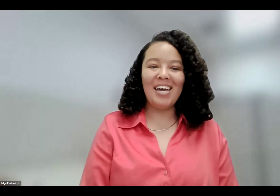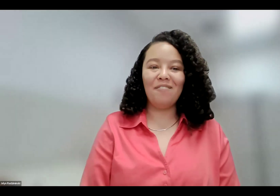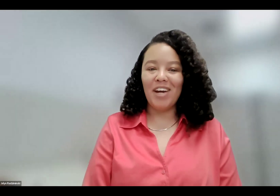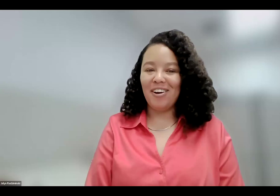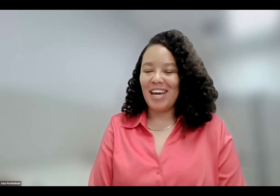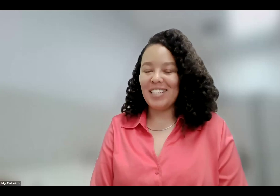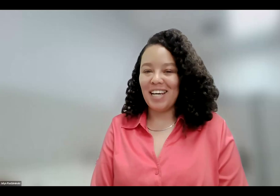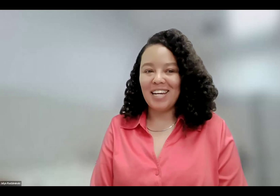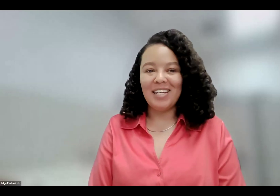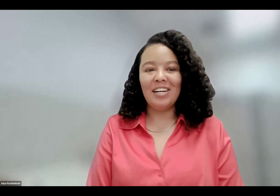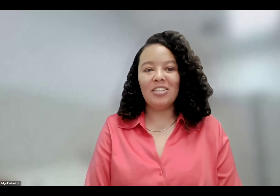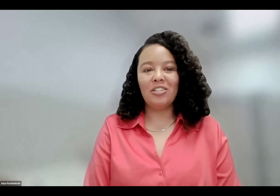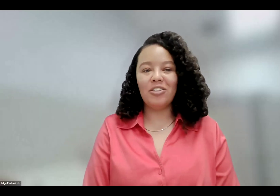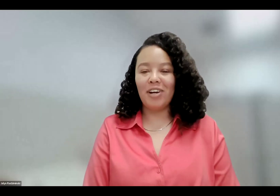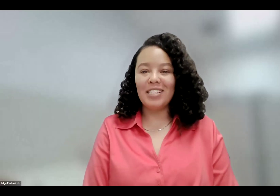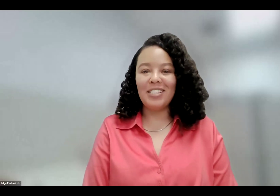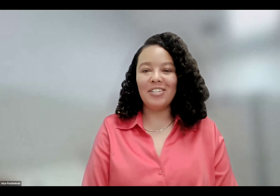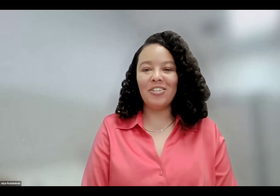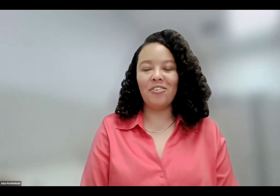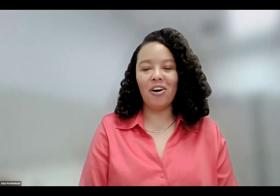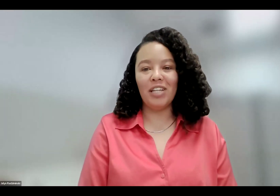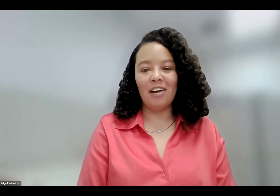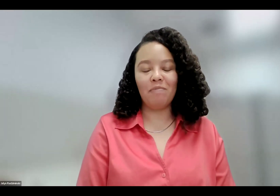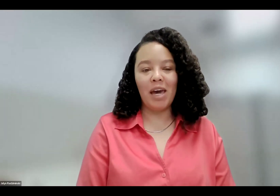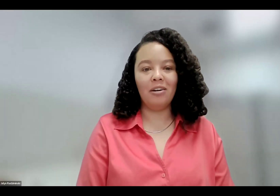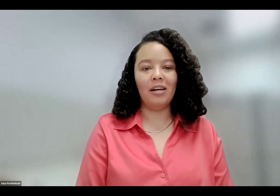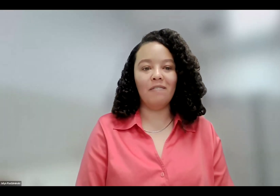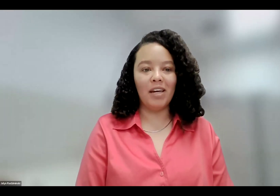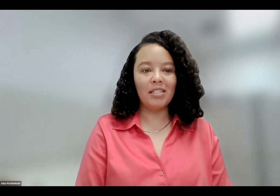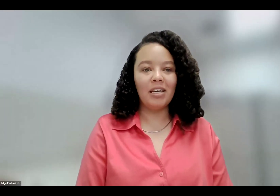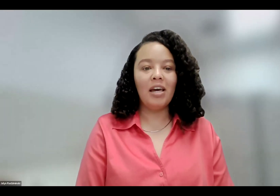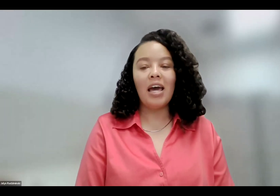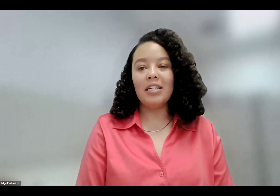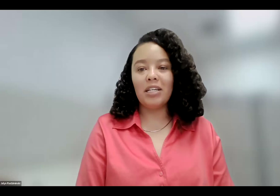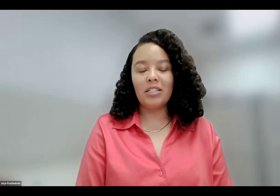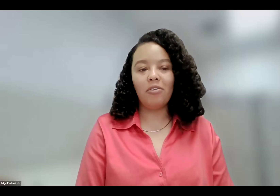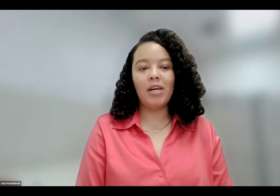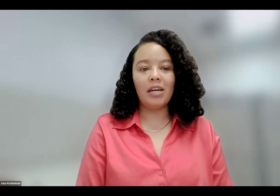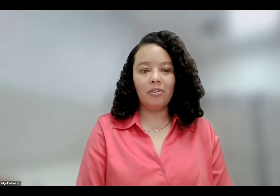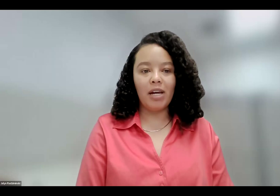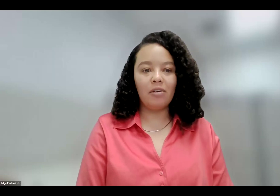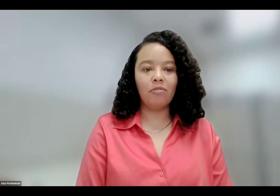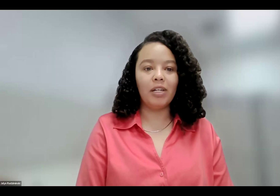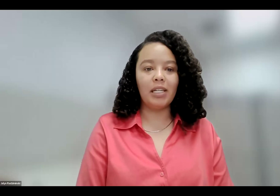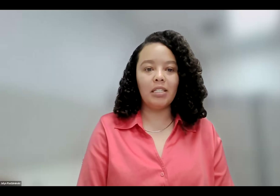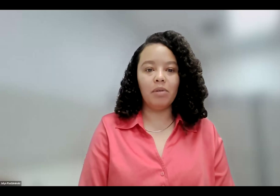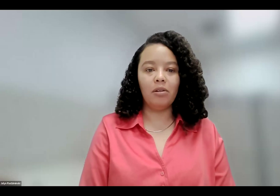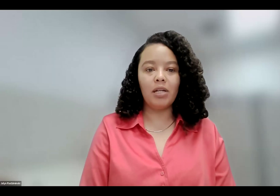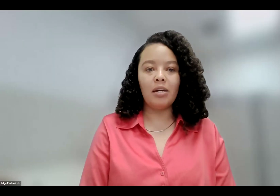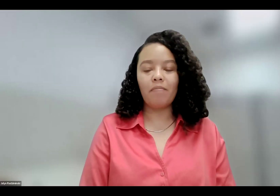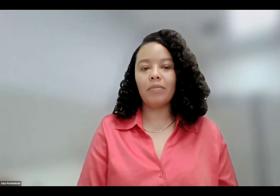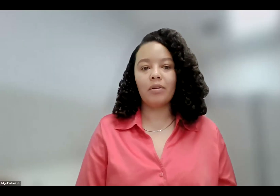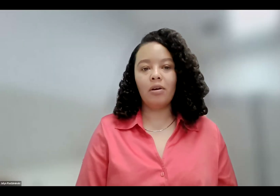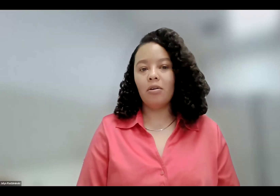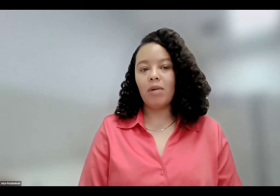I am very excited to transition to our live panel event. And just to reiterate, for